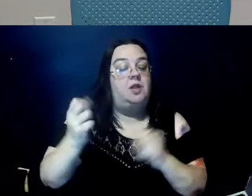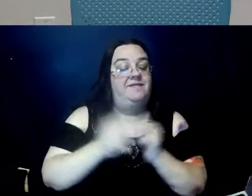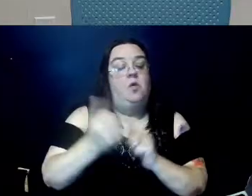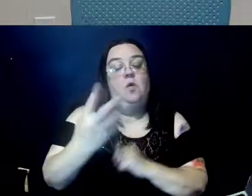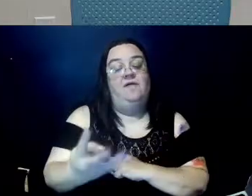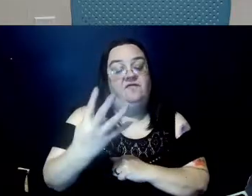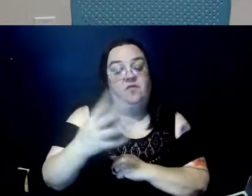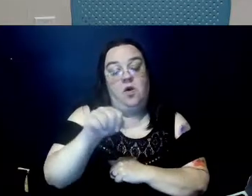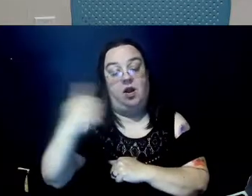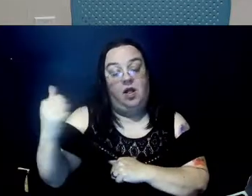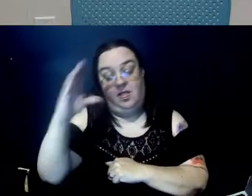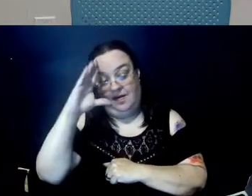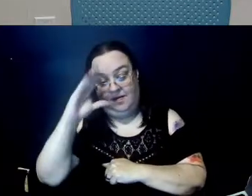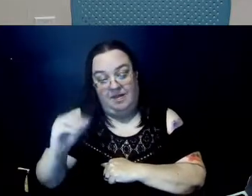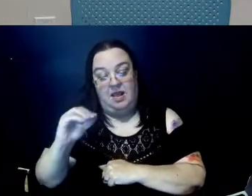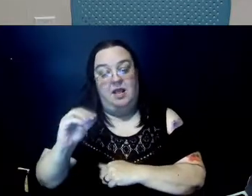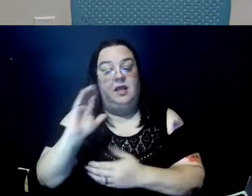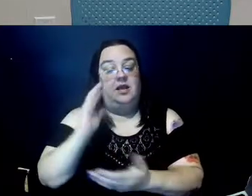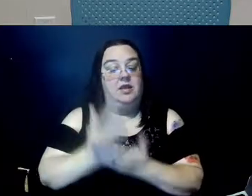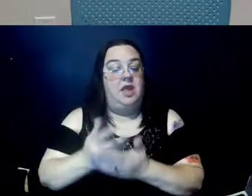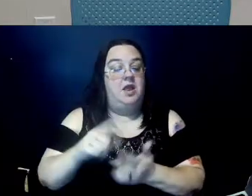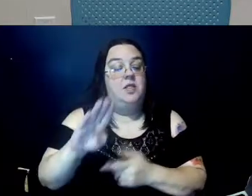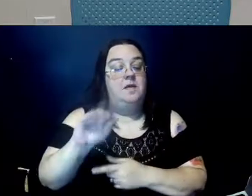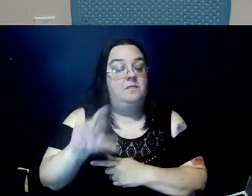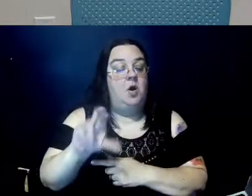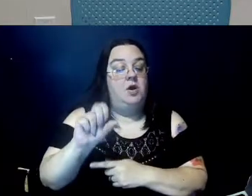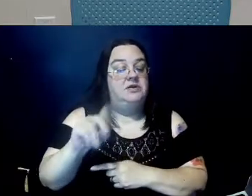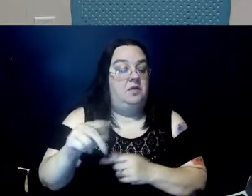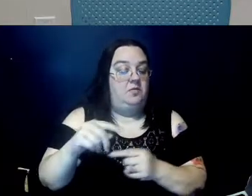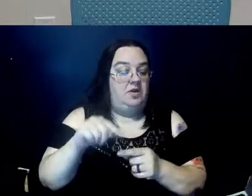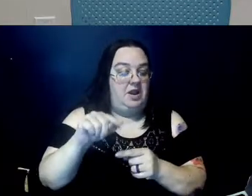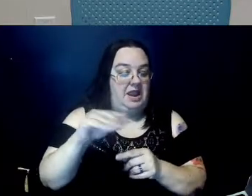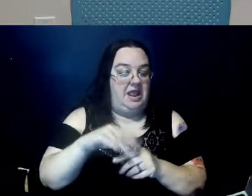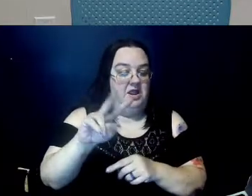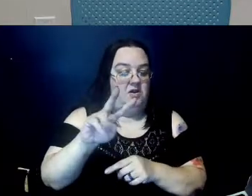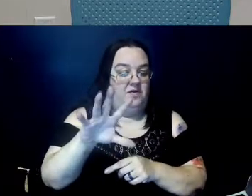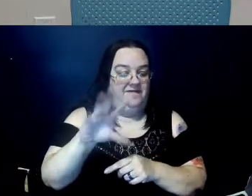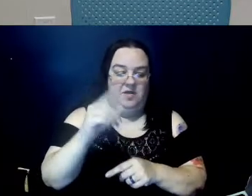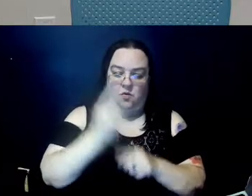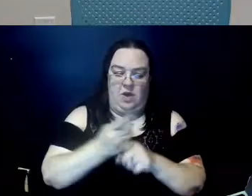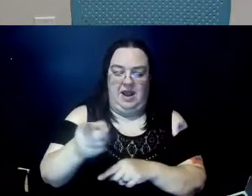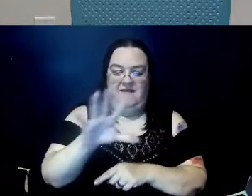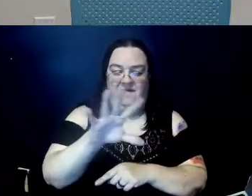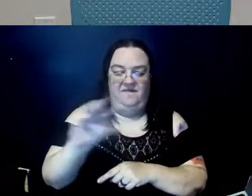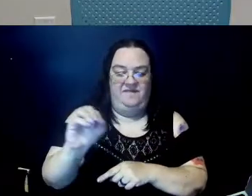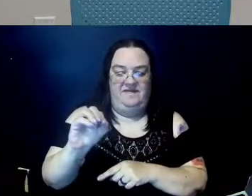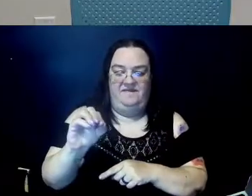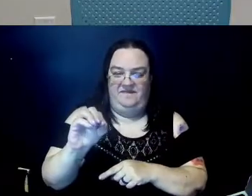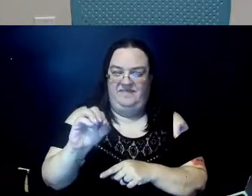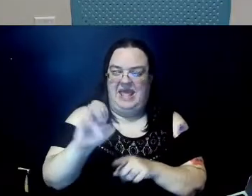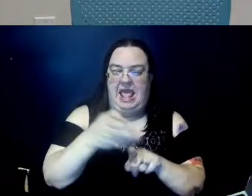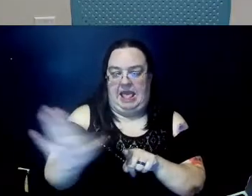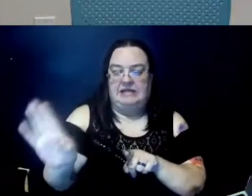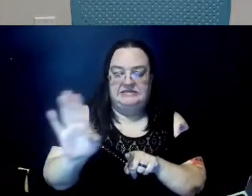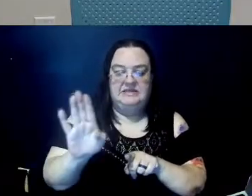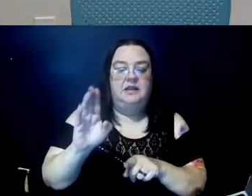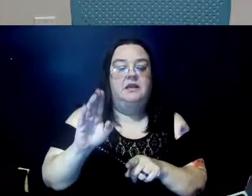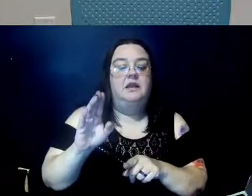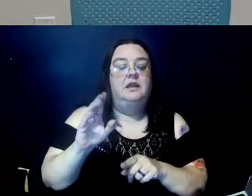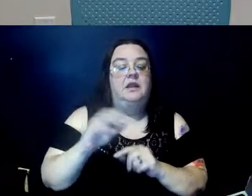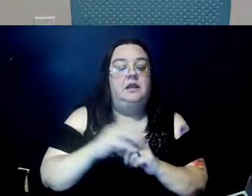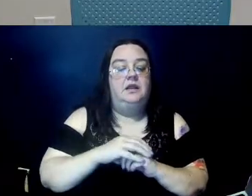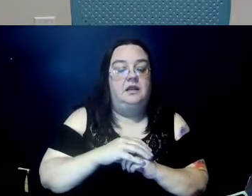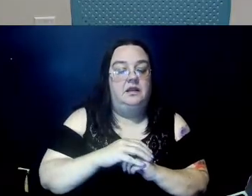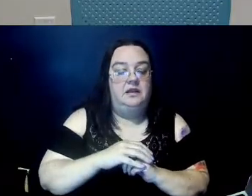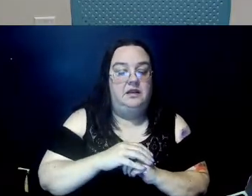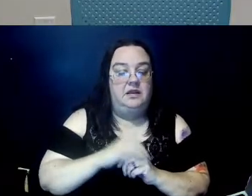out on 202 right at the 50 exit. Occupied 5 times. It was a stolen auto